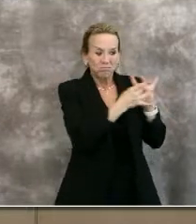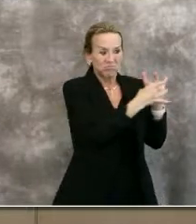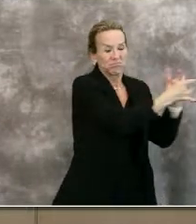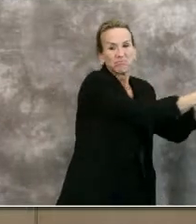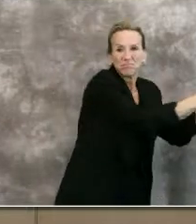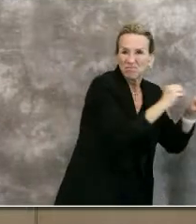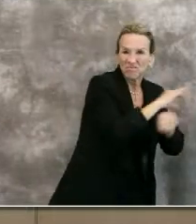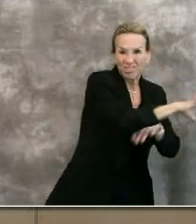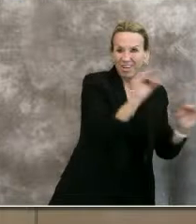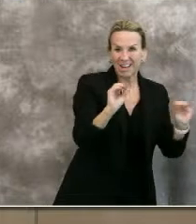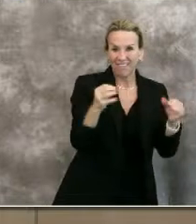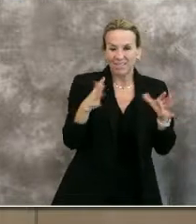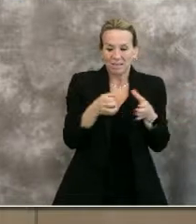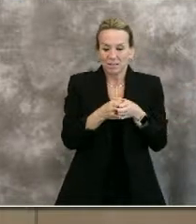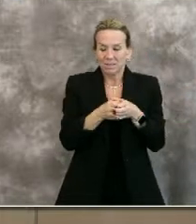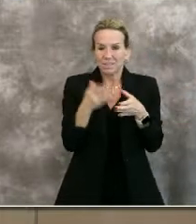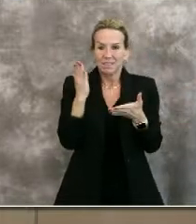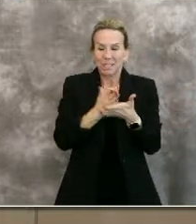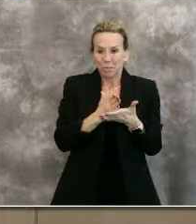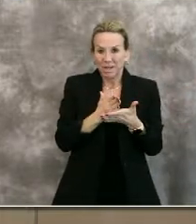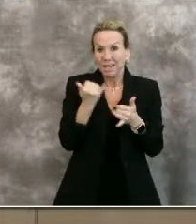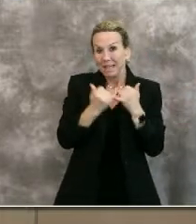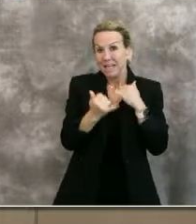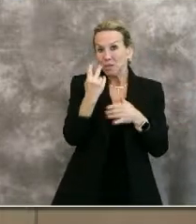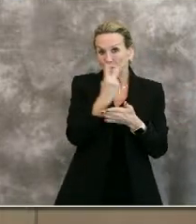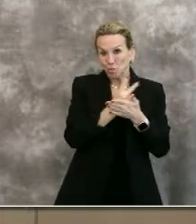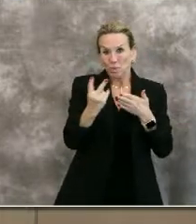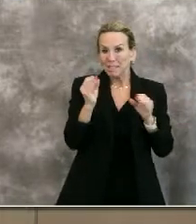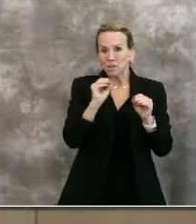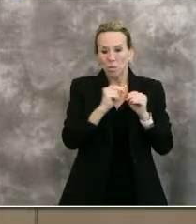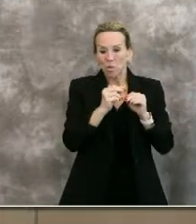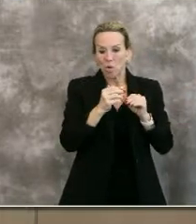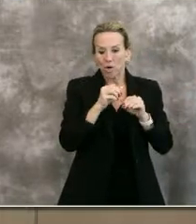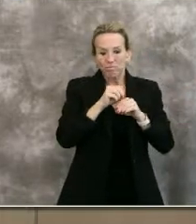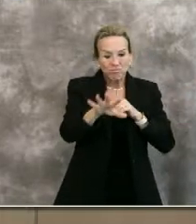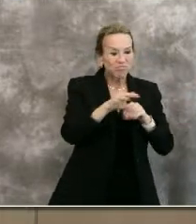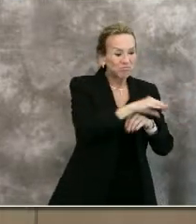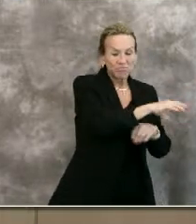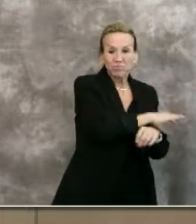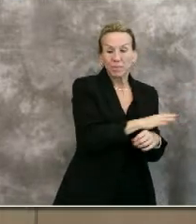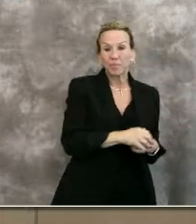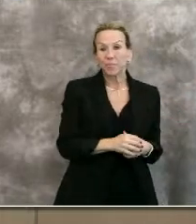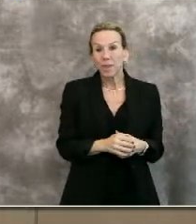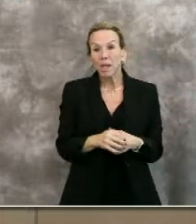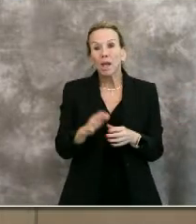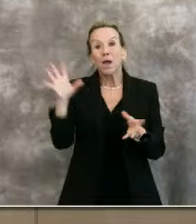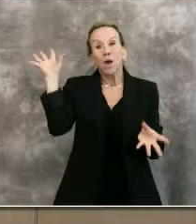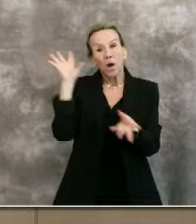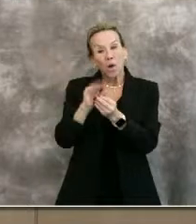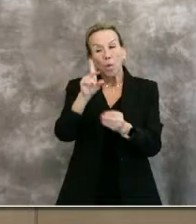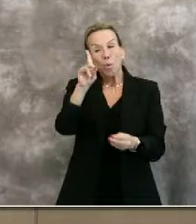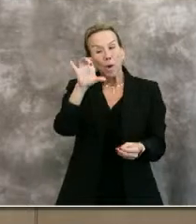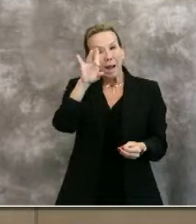these settings for the past 14 days or longer. Now, of the 180 outbreaks,